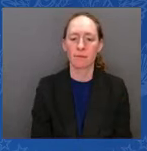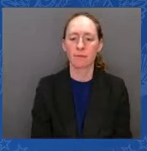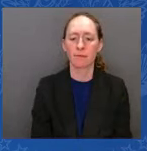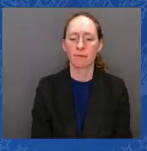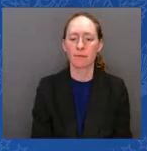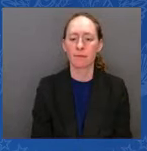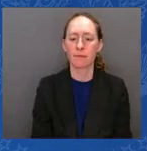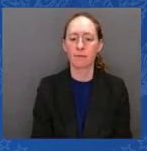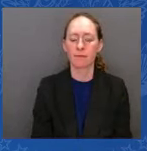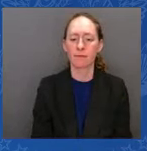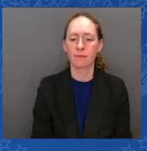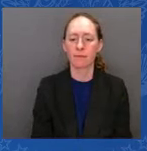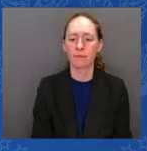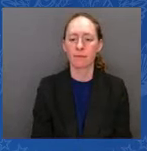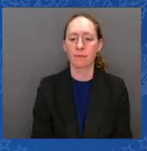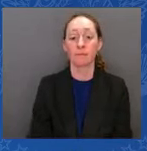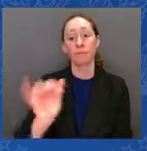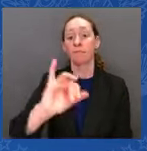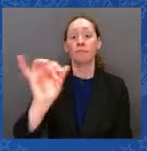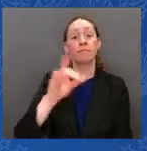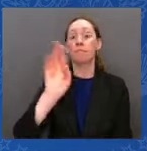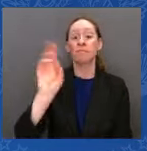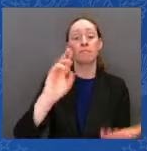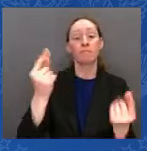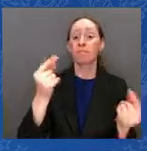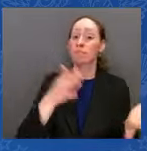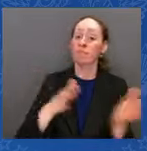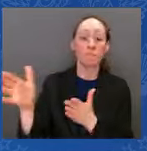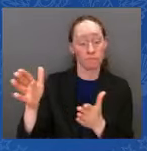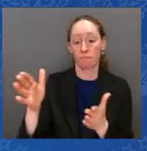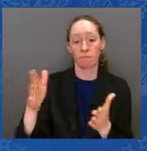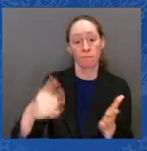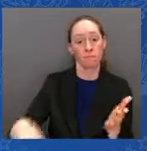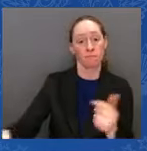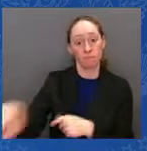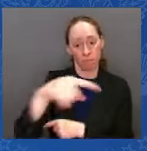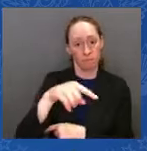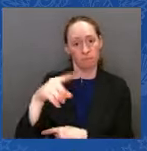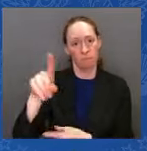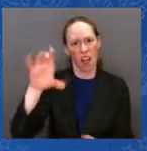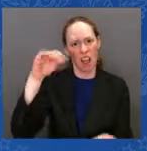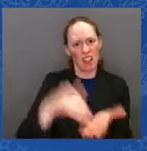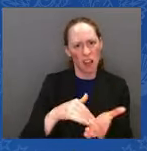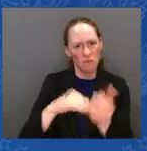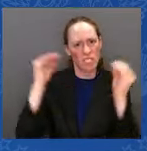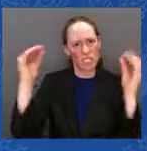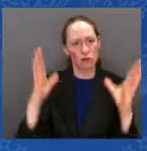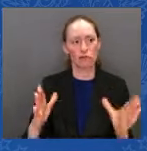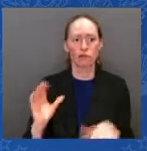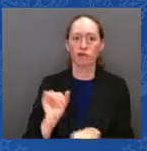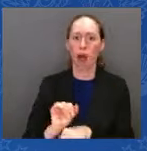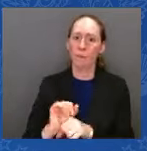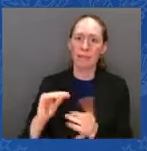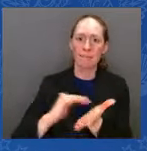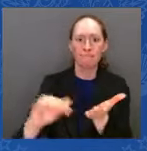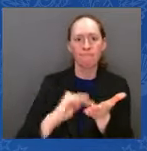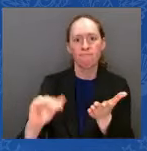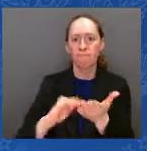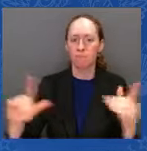nationwide, 100,000 teachers and support staff would lose their jobs at the very time we're attempting to